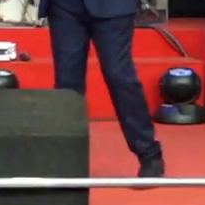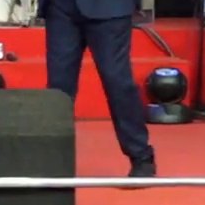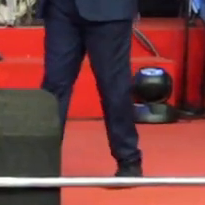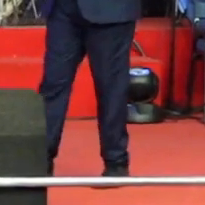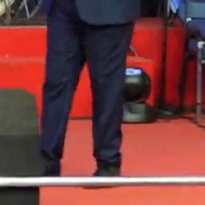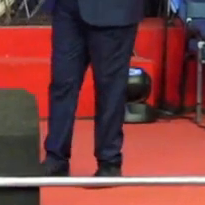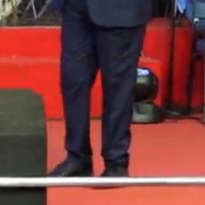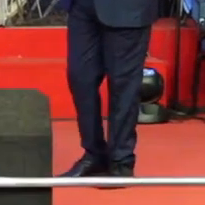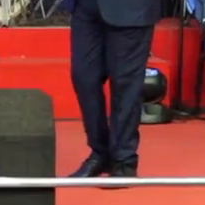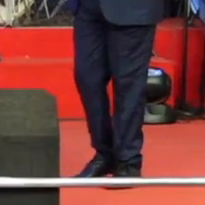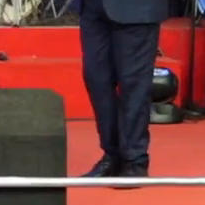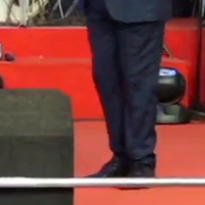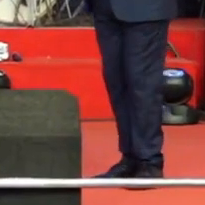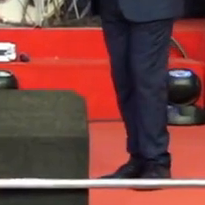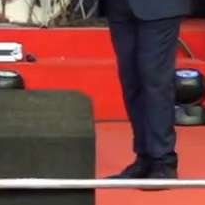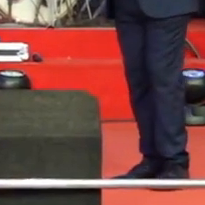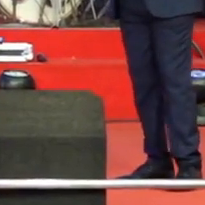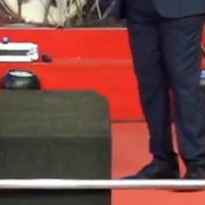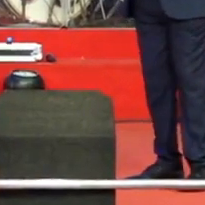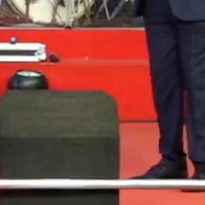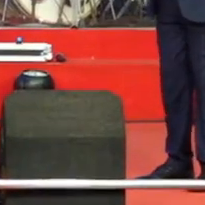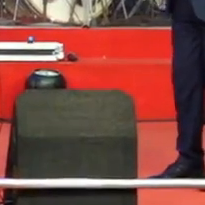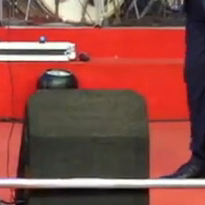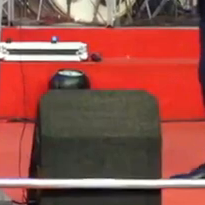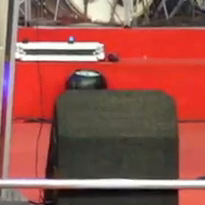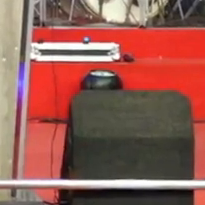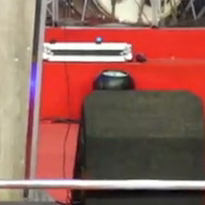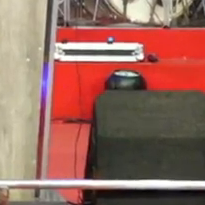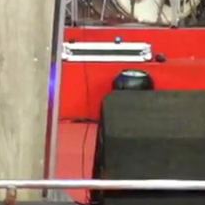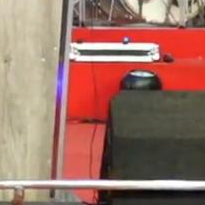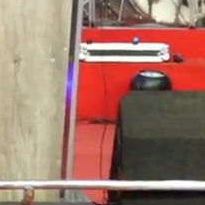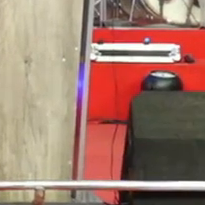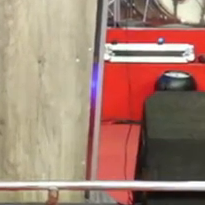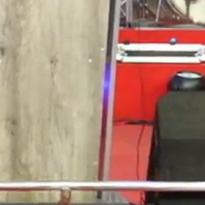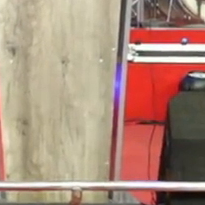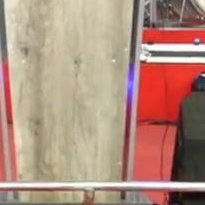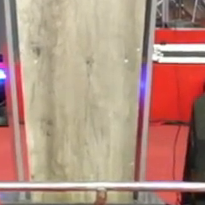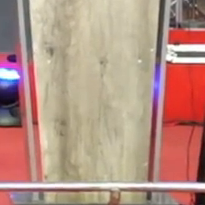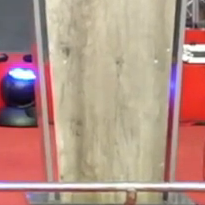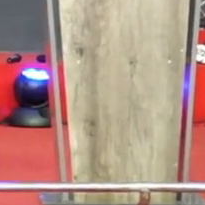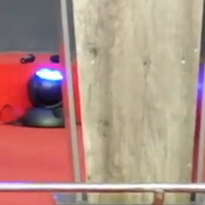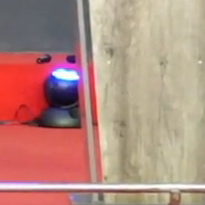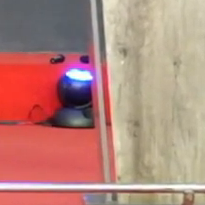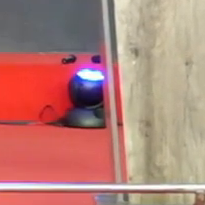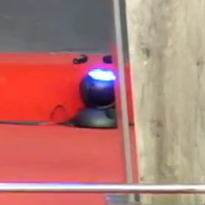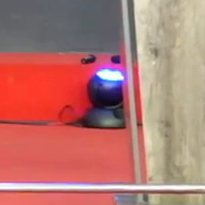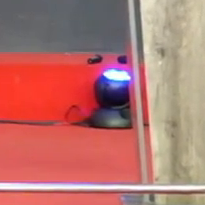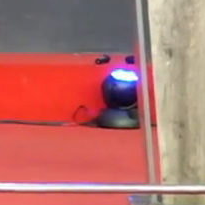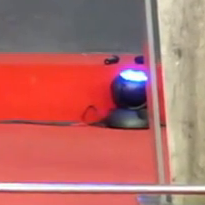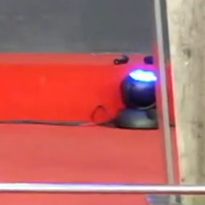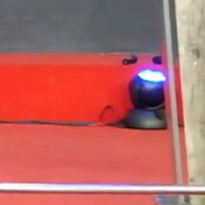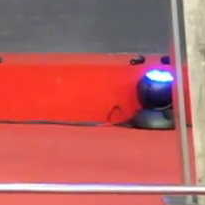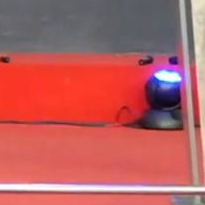ambacho alifanya kila wakati. He prepared the soil. Akatayarisha shamba. And he sowed his seed. Na akapanda mbegu zake. And all